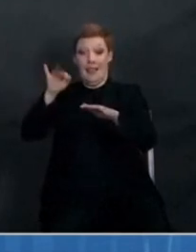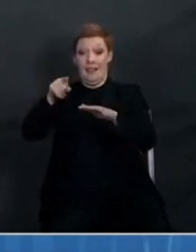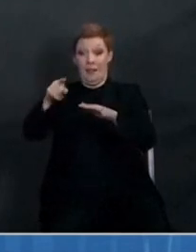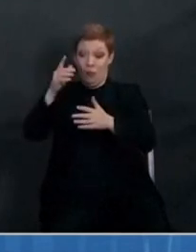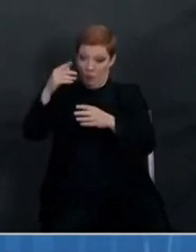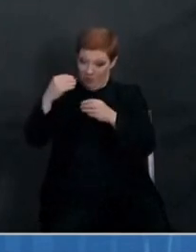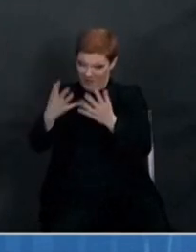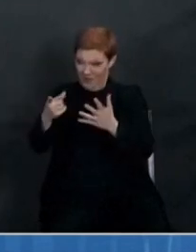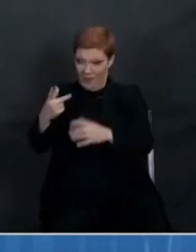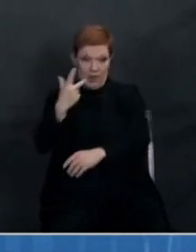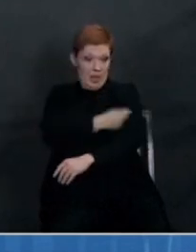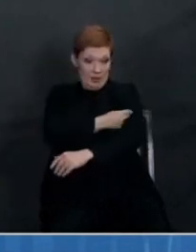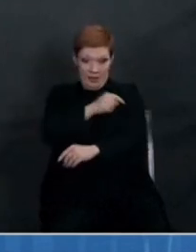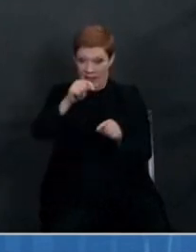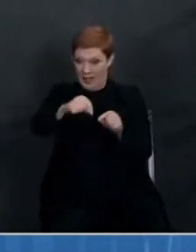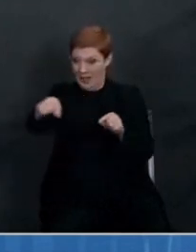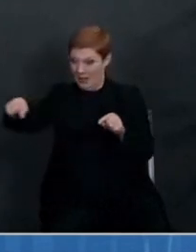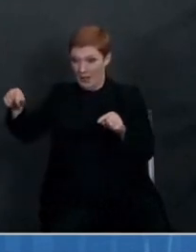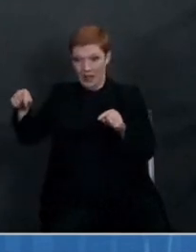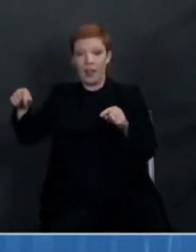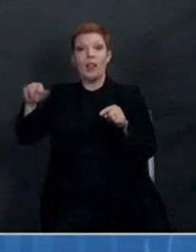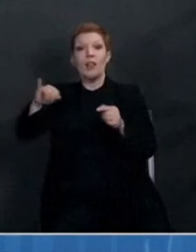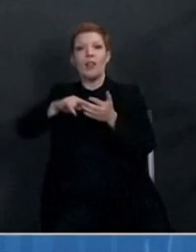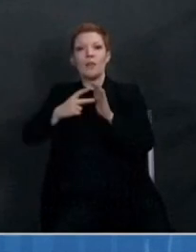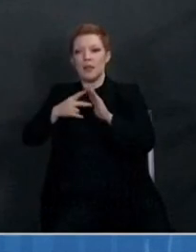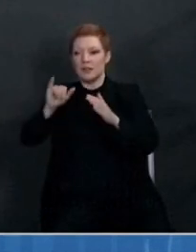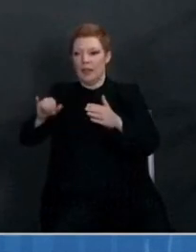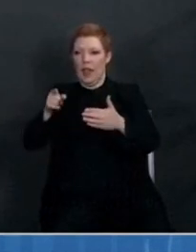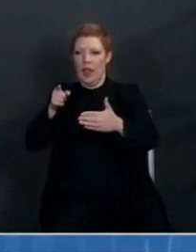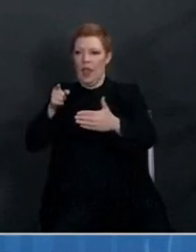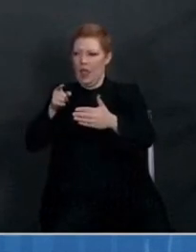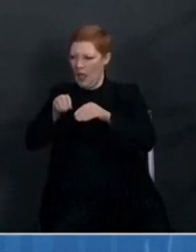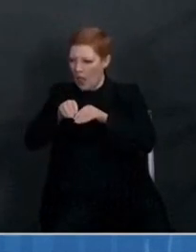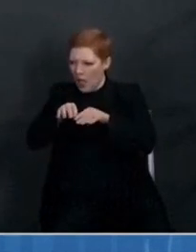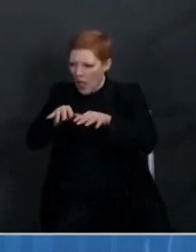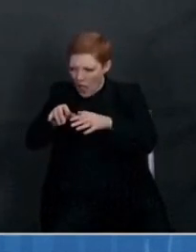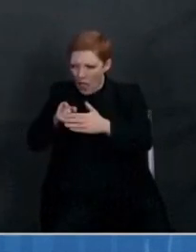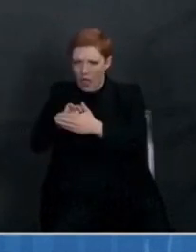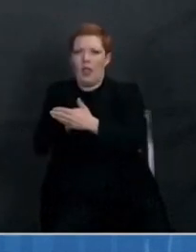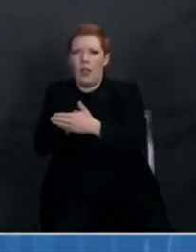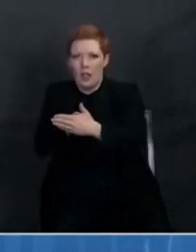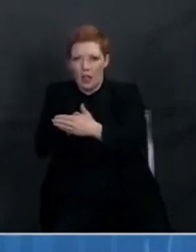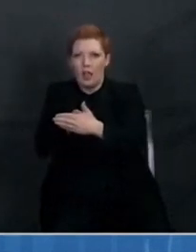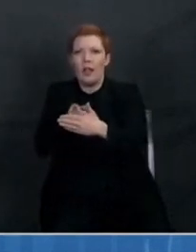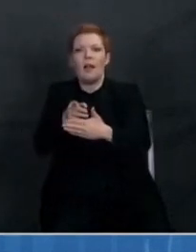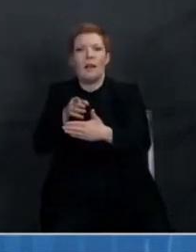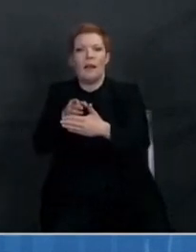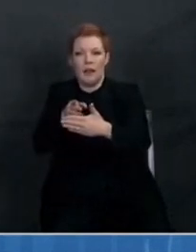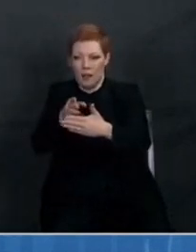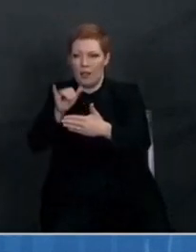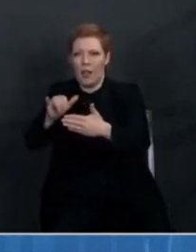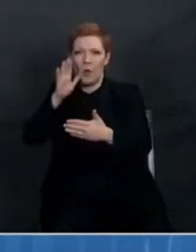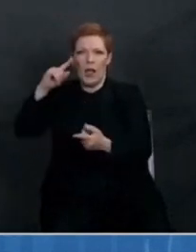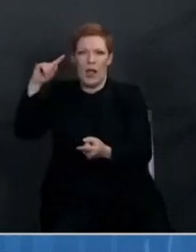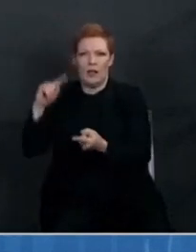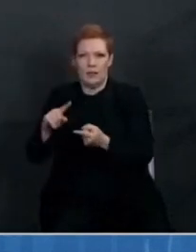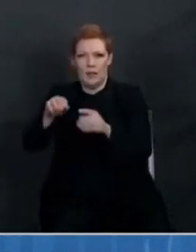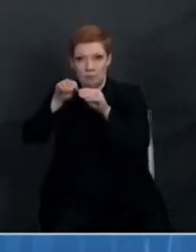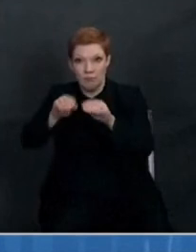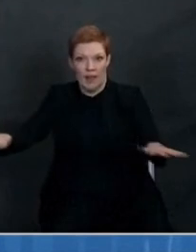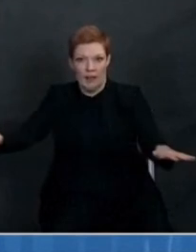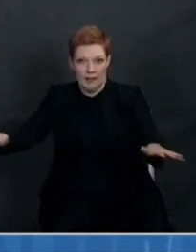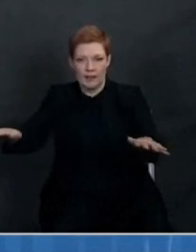giving the virus an open playing field to continue to respond to the pressures that you put on it, you